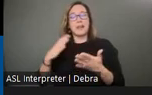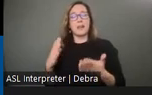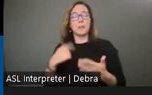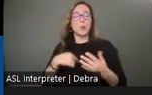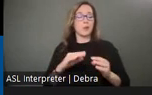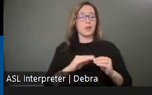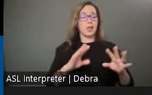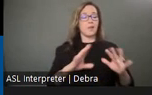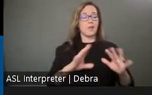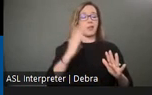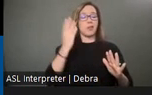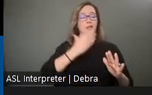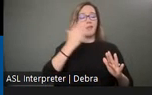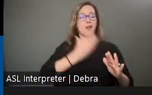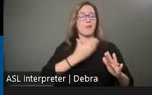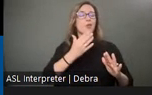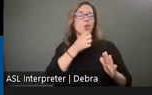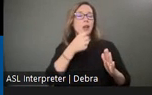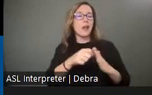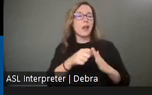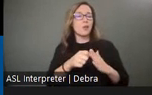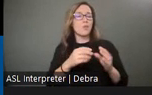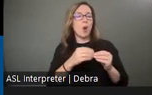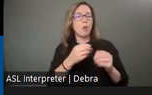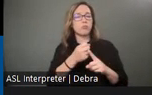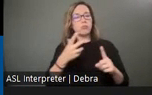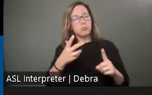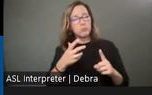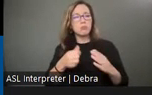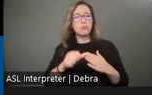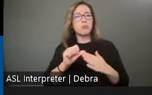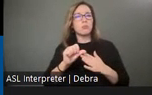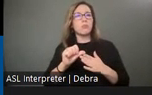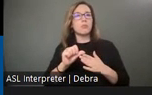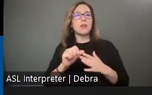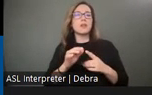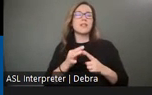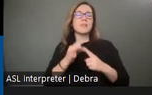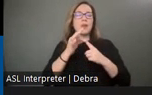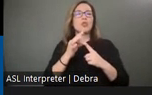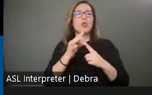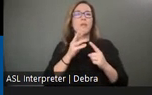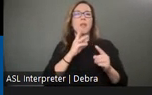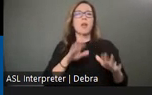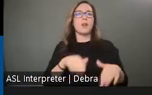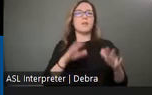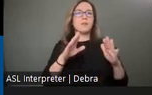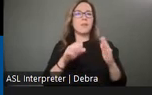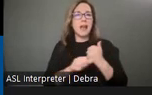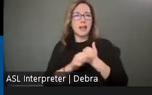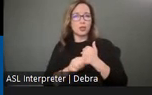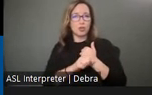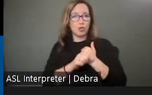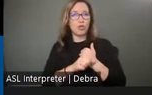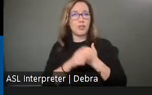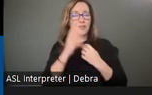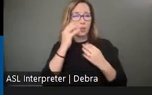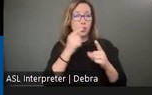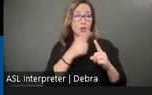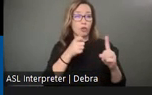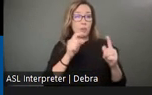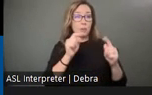in our cover letter again with, even though we've removed special flood hazard area information from our letter template,